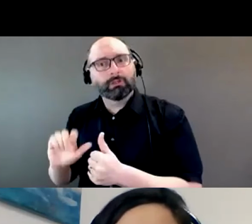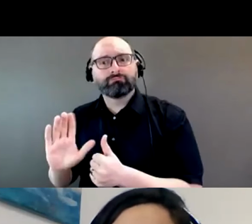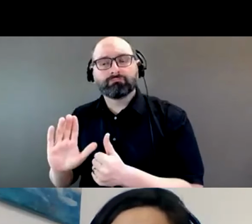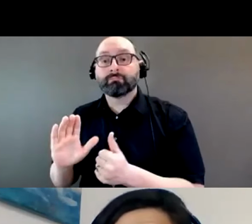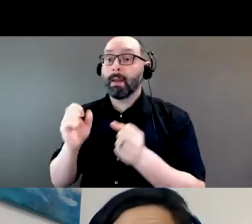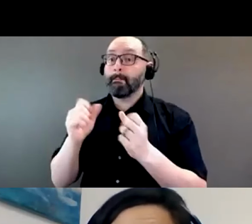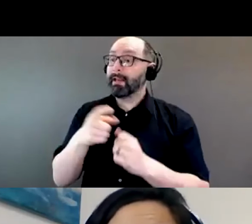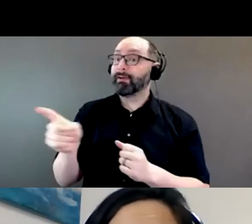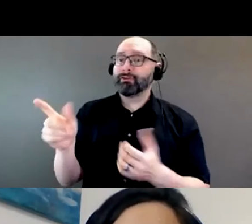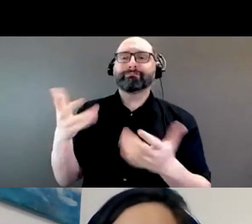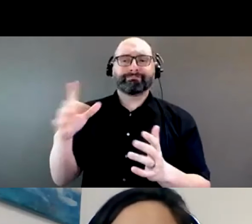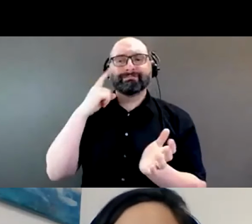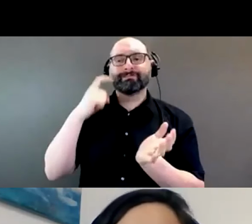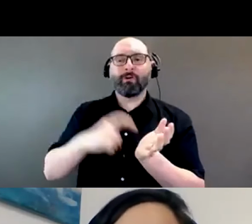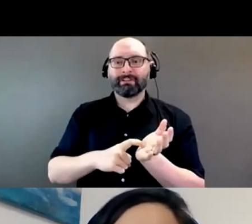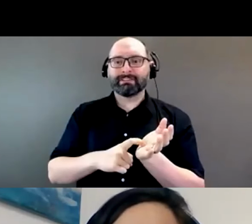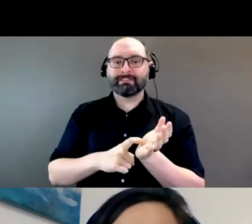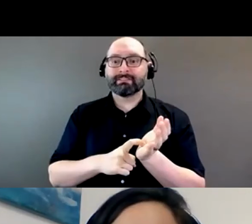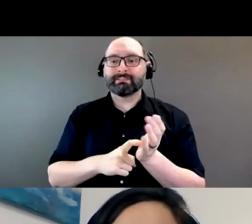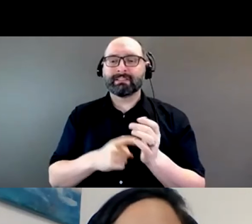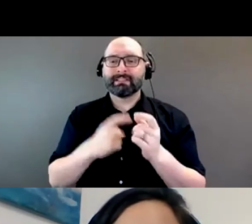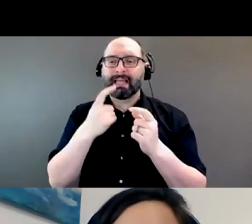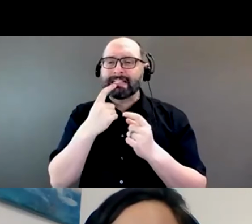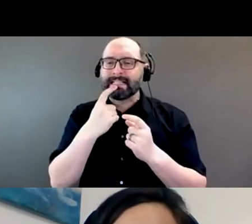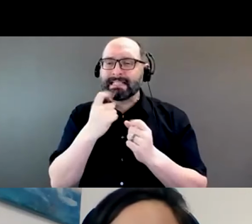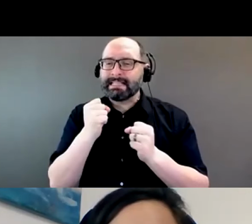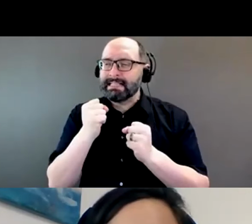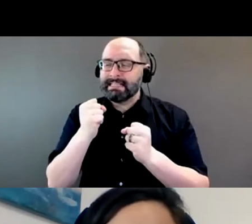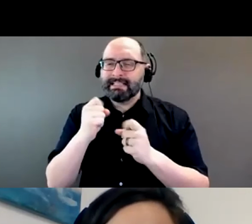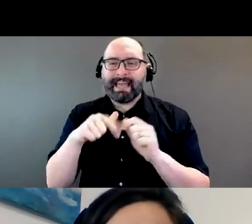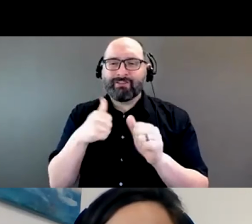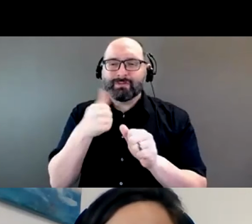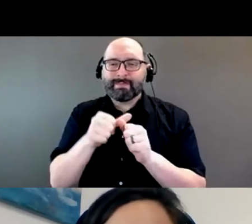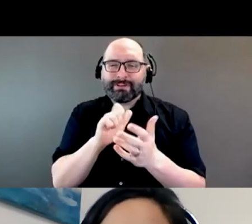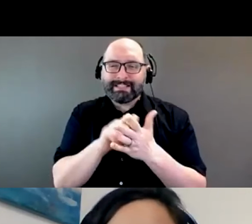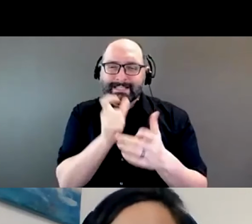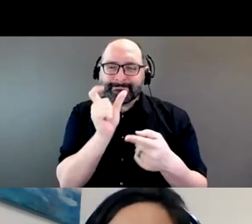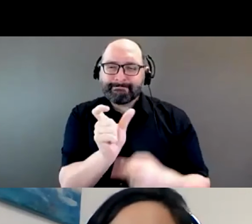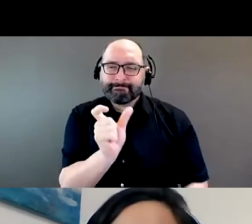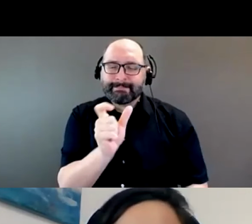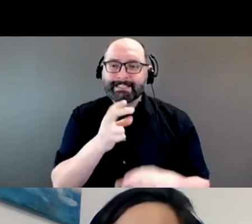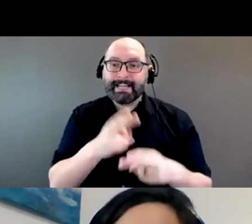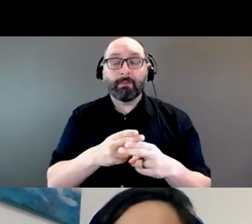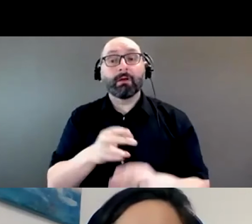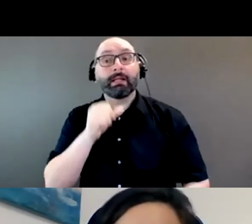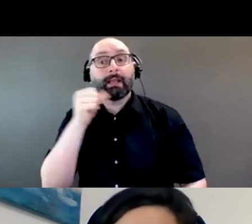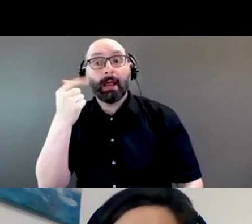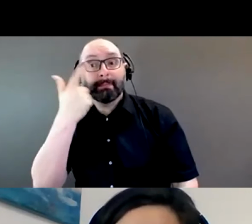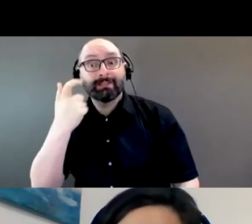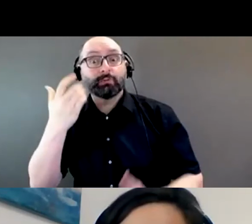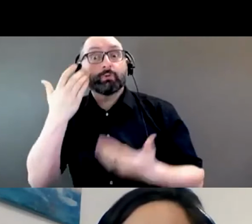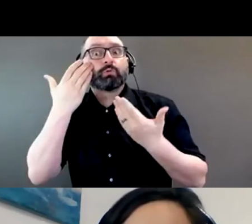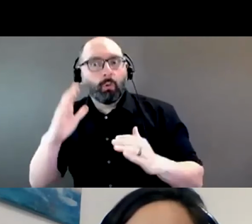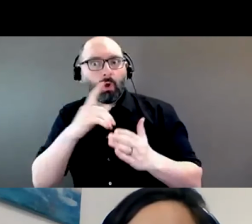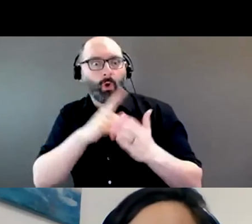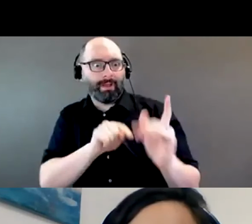Many of you maybe have noticed that tip of the tongue feeling where you just can't remember the name of something, but it's not because you don't know what that thing